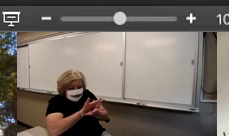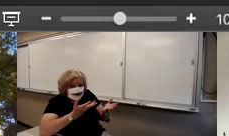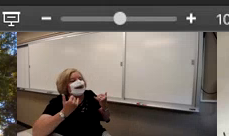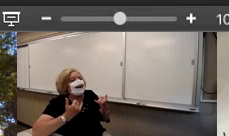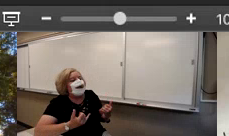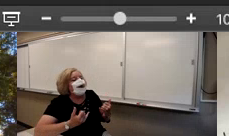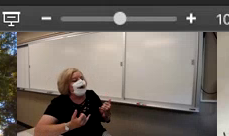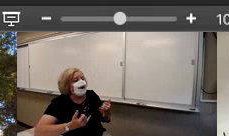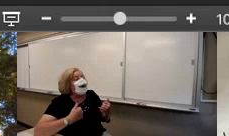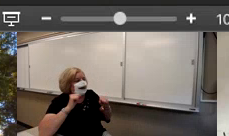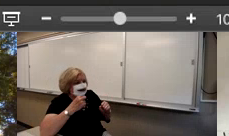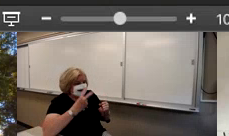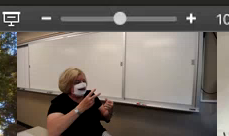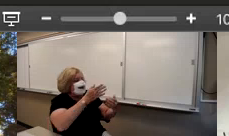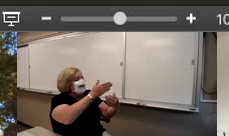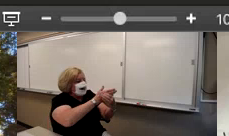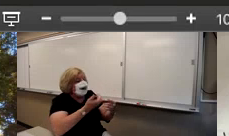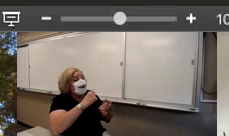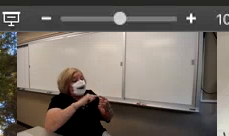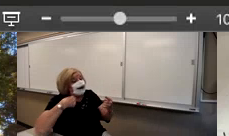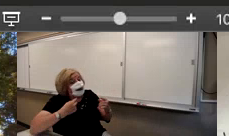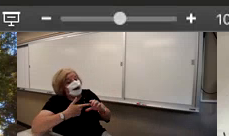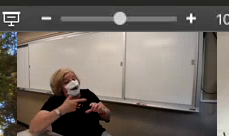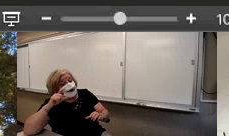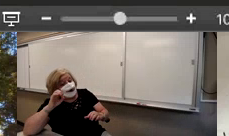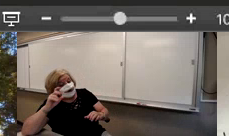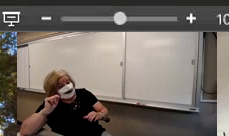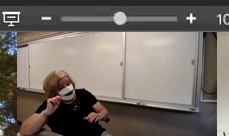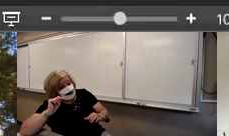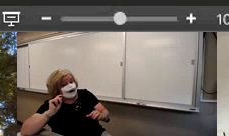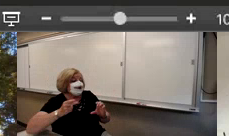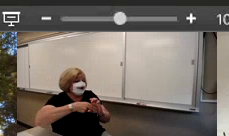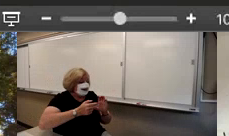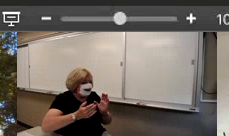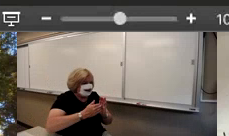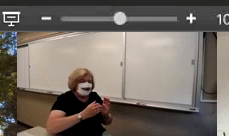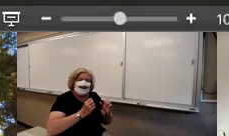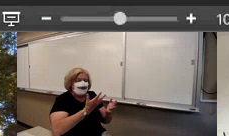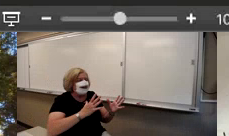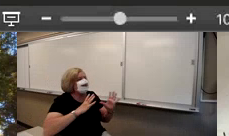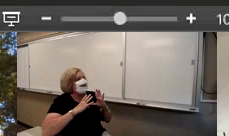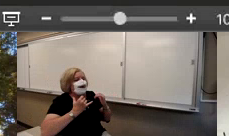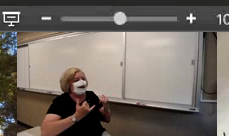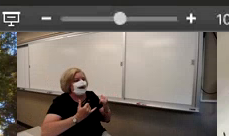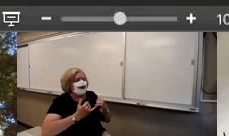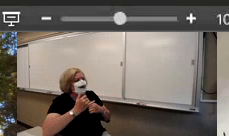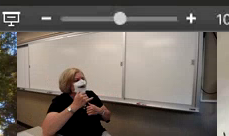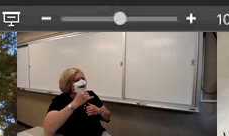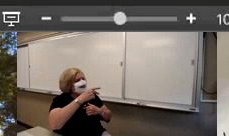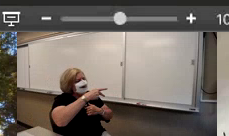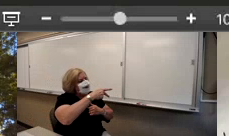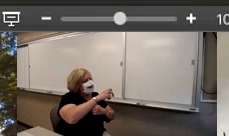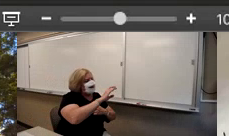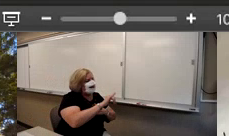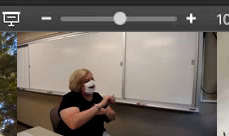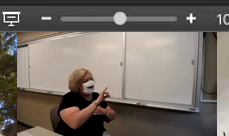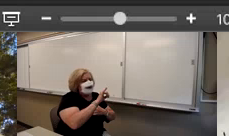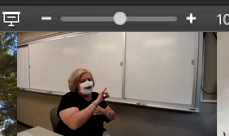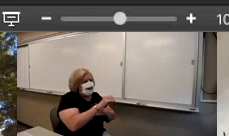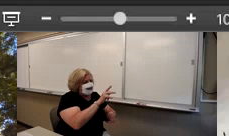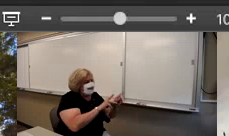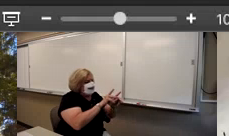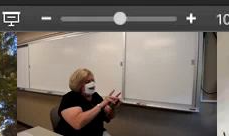can see the file things on the side. And okay. So Peggy, the show participants is that little people icon next